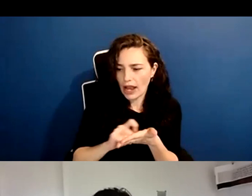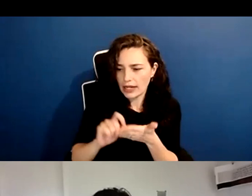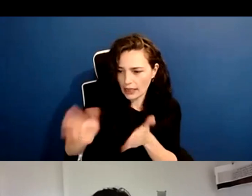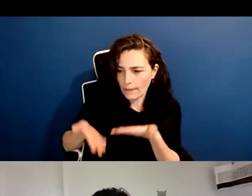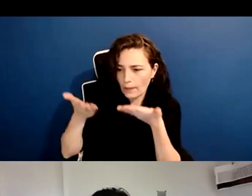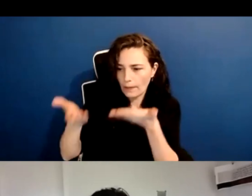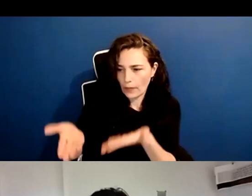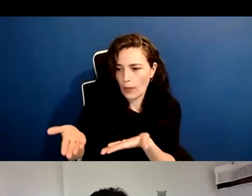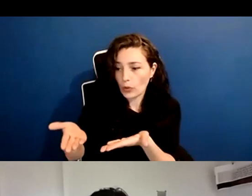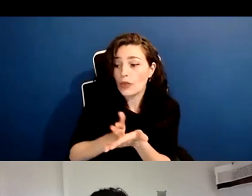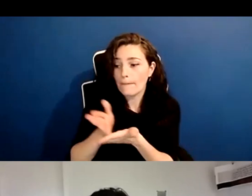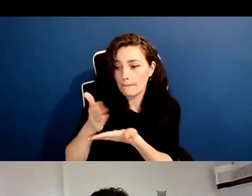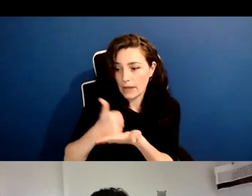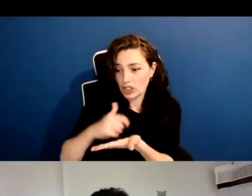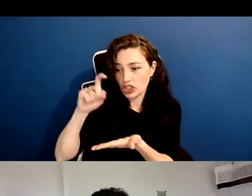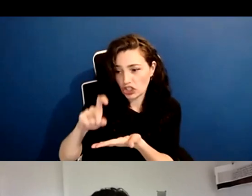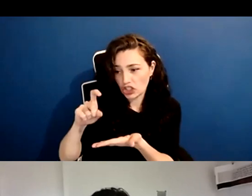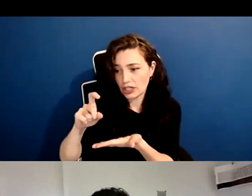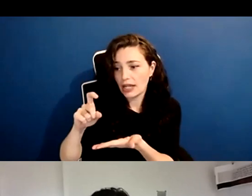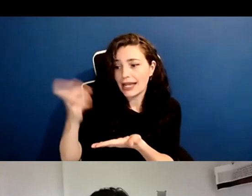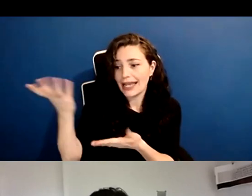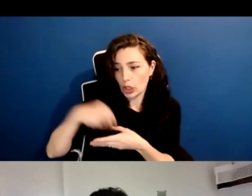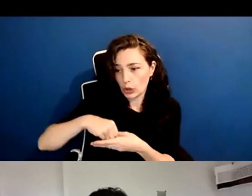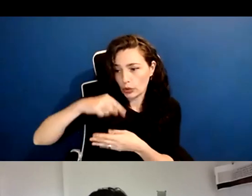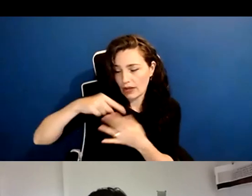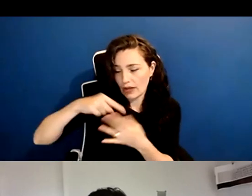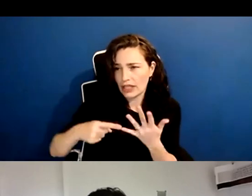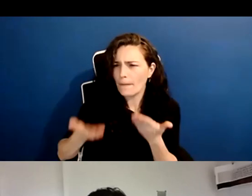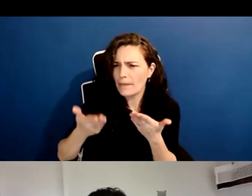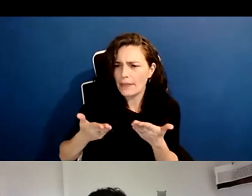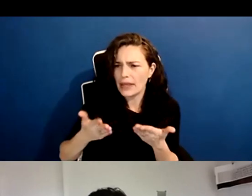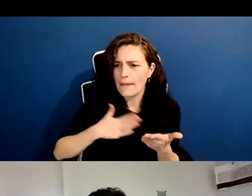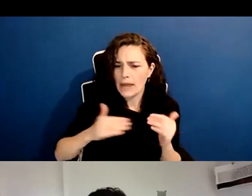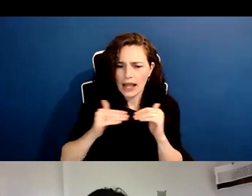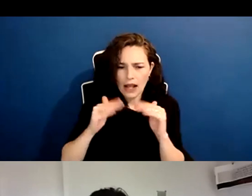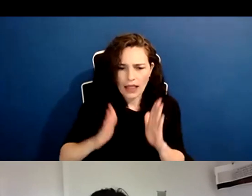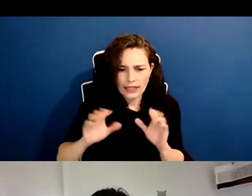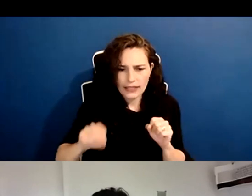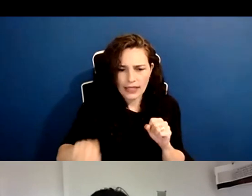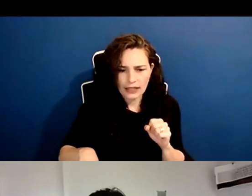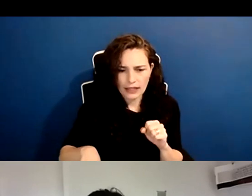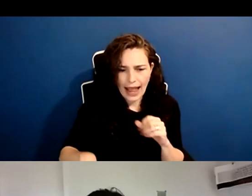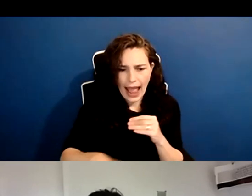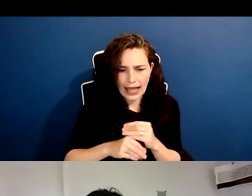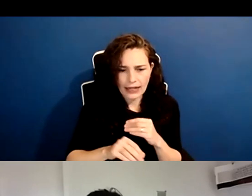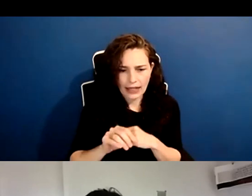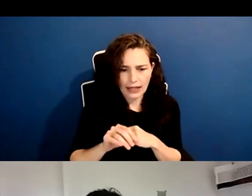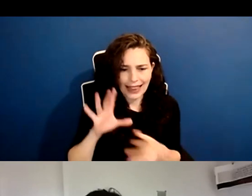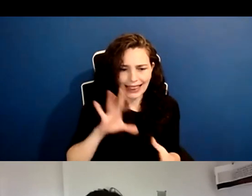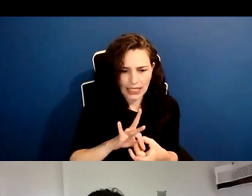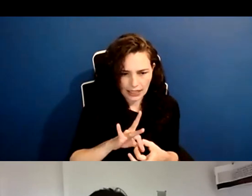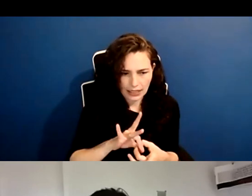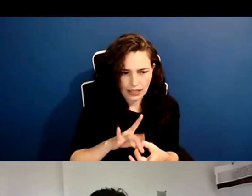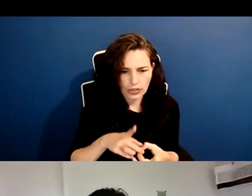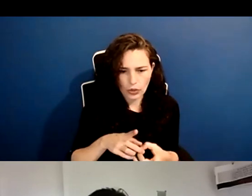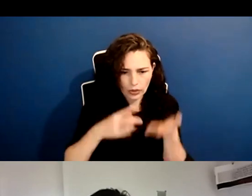can post a link we have for kind of navigating budgets, because we want you to pay yourself. That's the other thing we want you to see. We want to see that